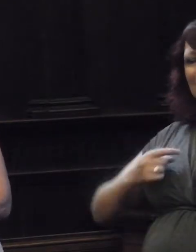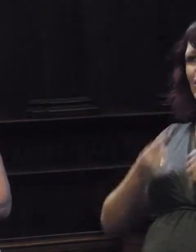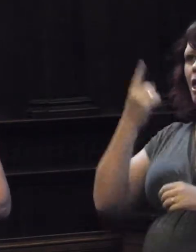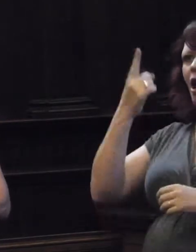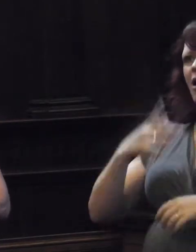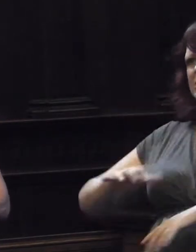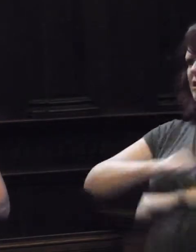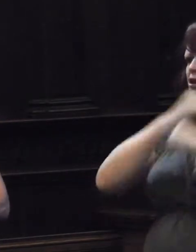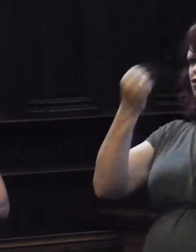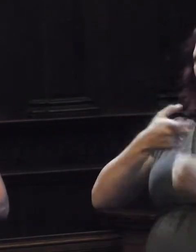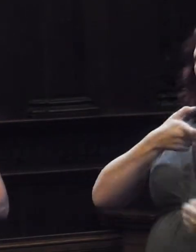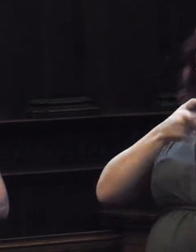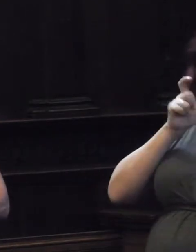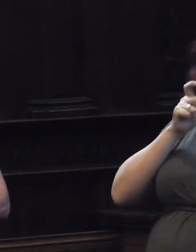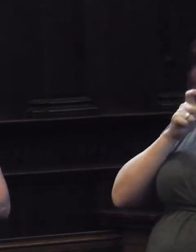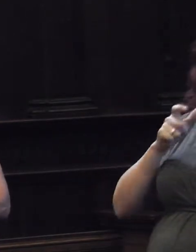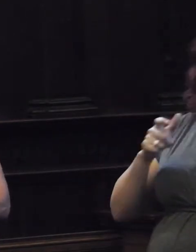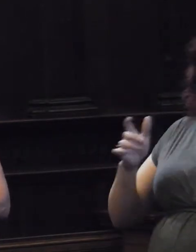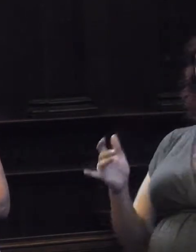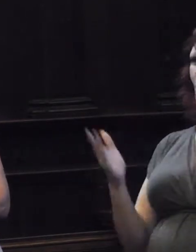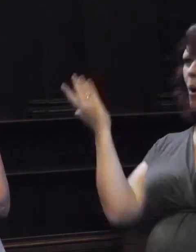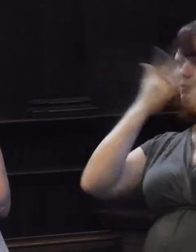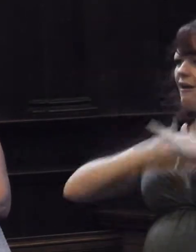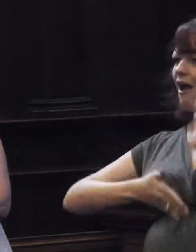coffee or great night out with friends.